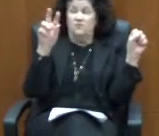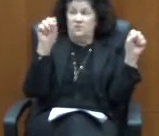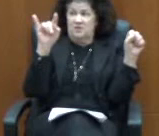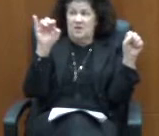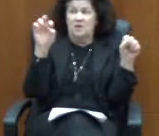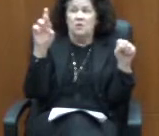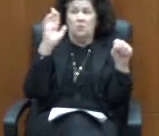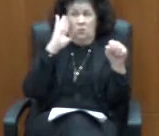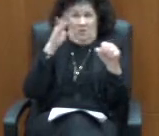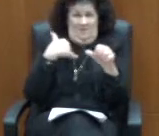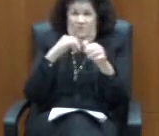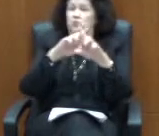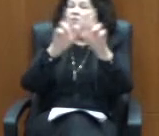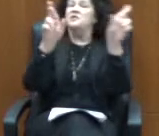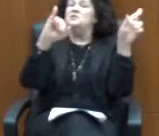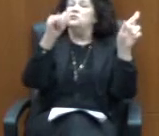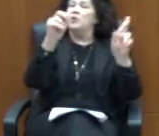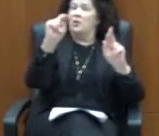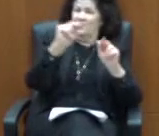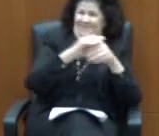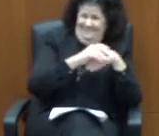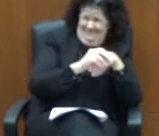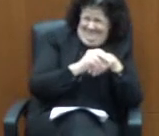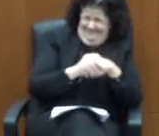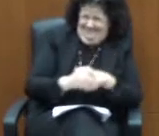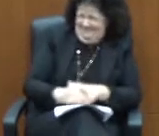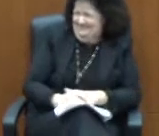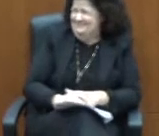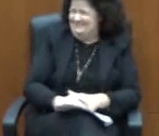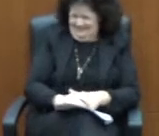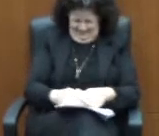will have that in January. Also for Mr. Rock.